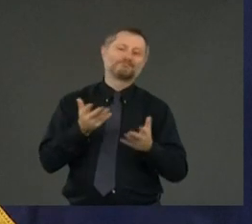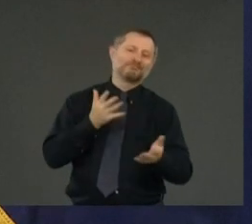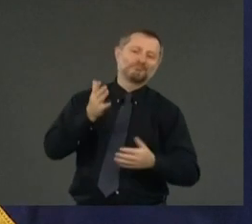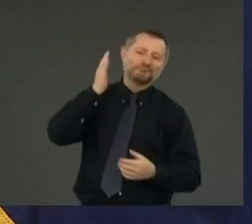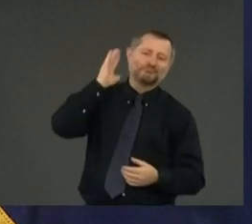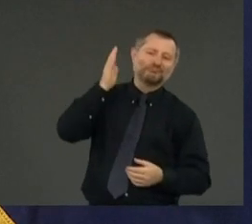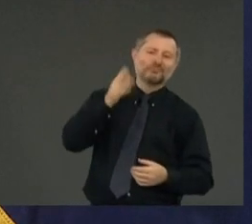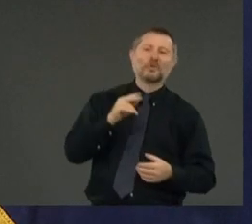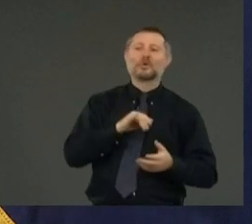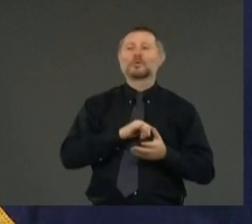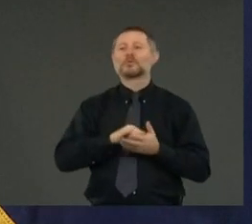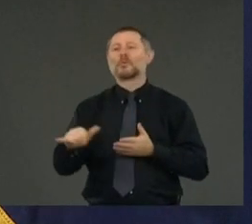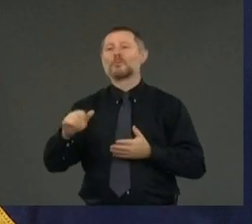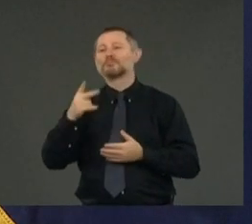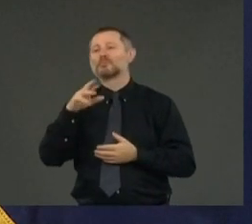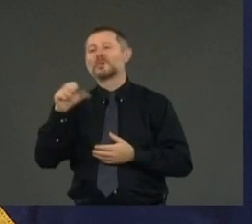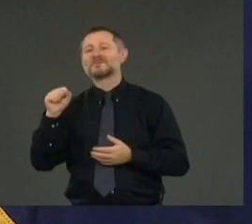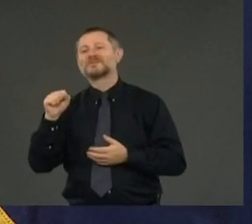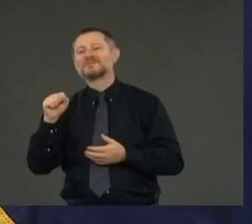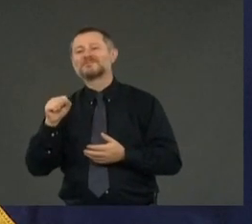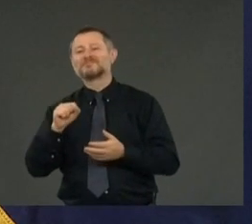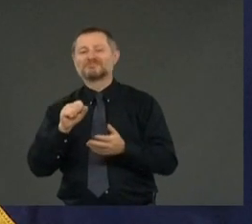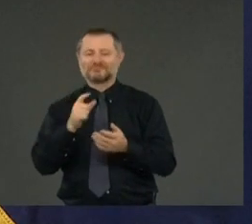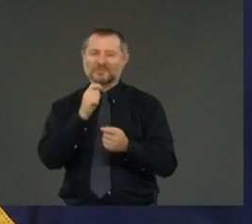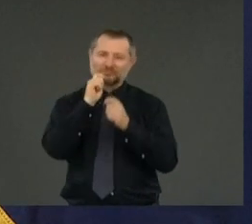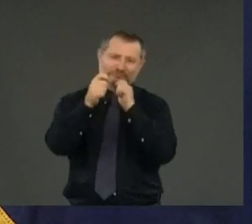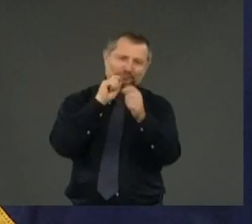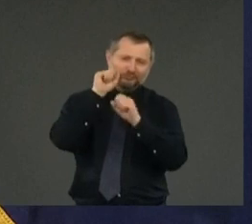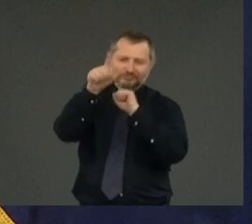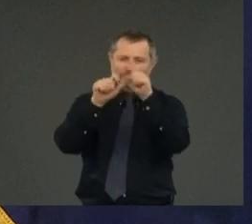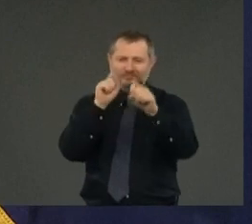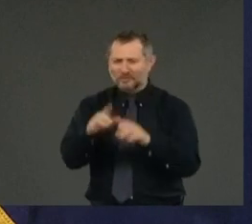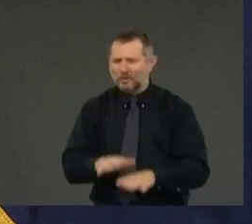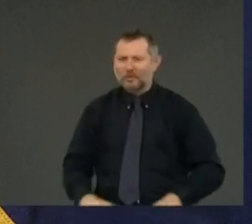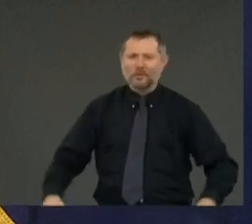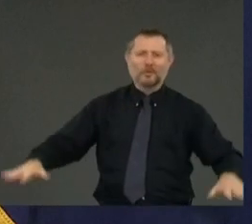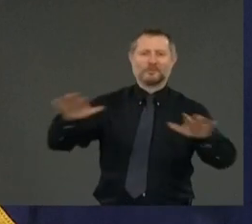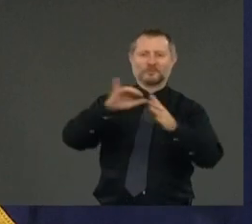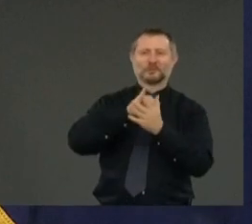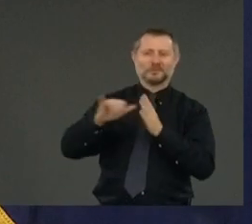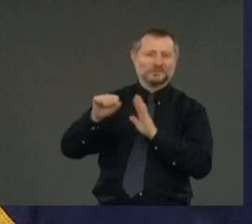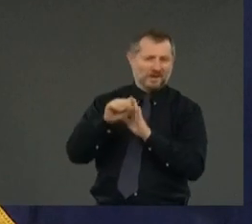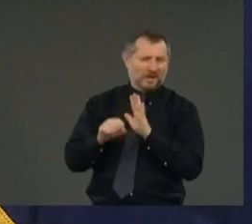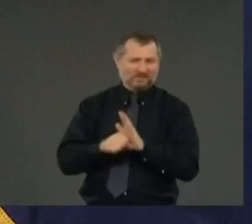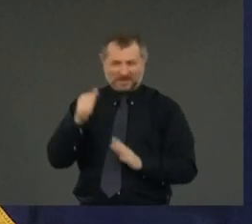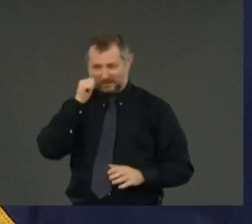state. They've been there every day. They showed up when it was hard.